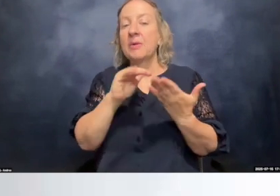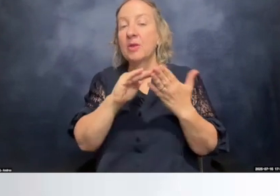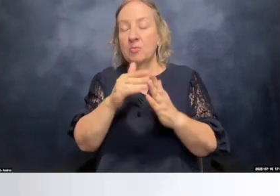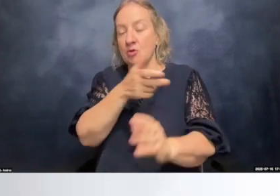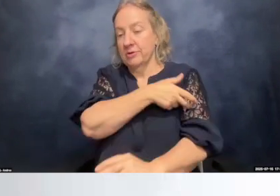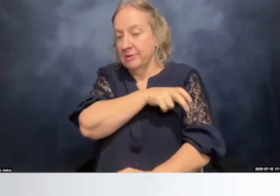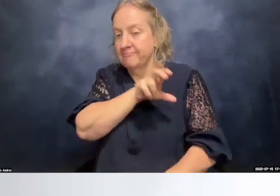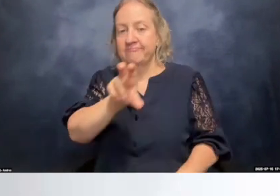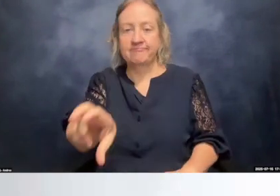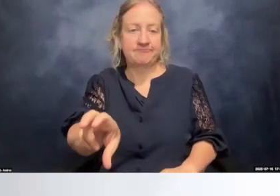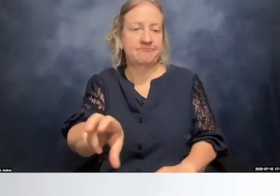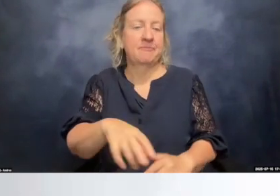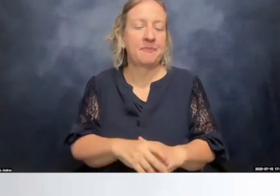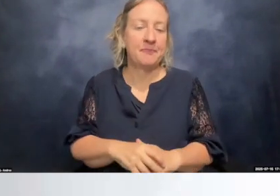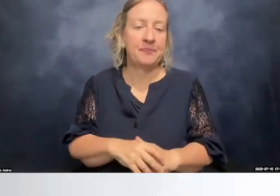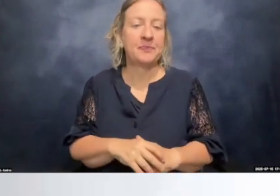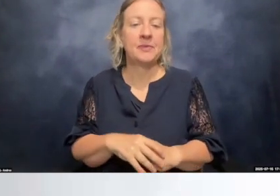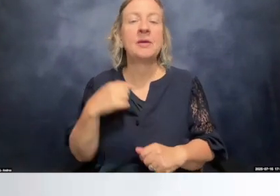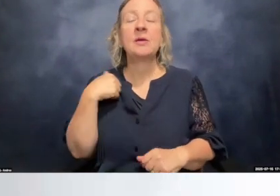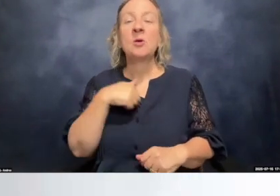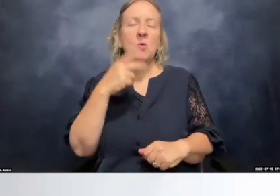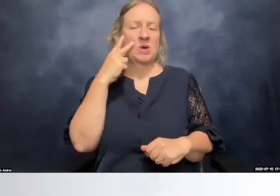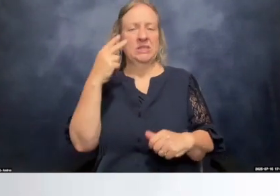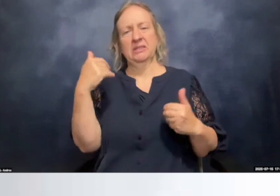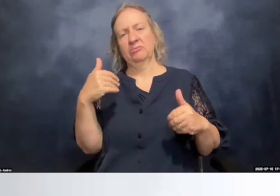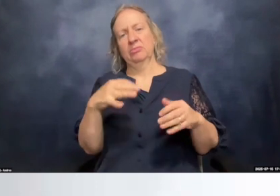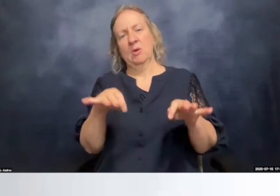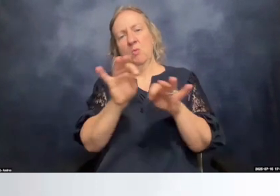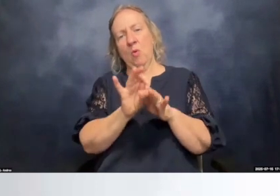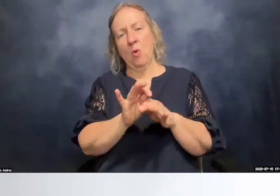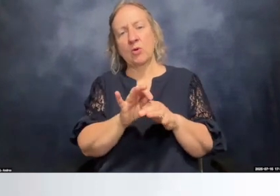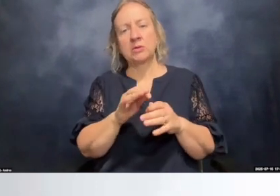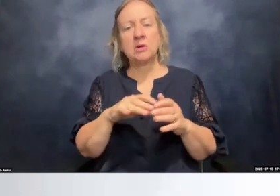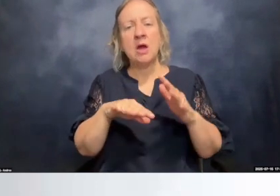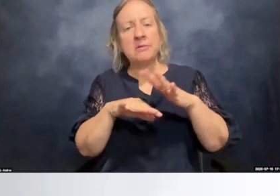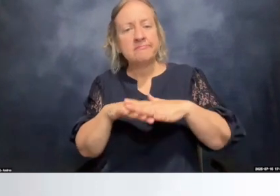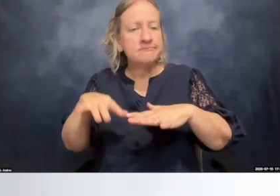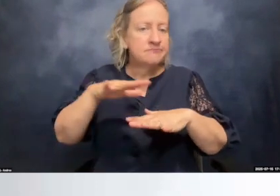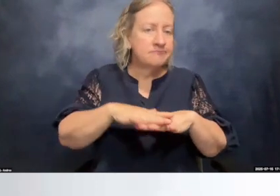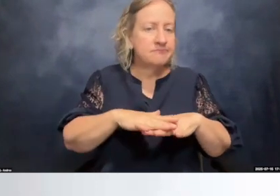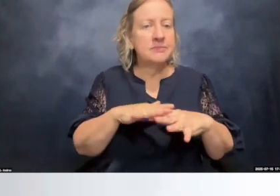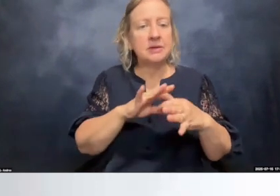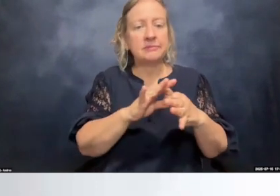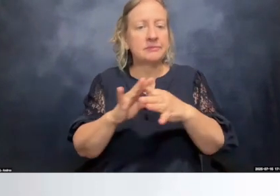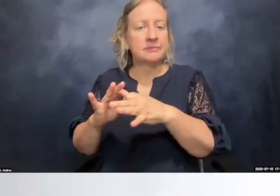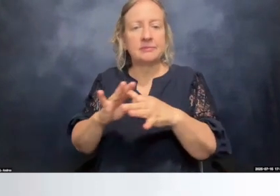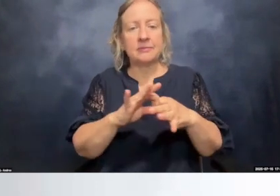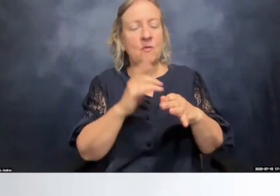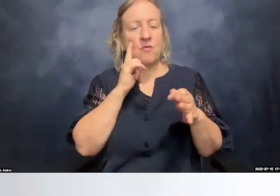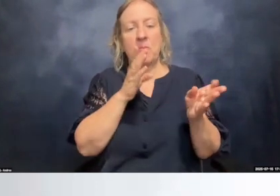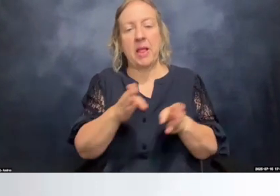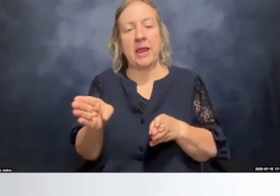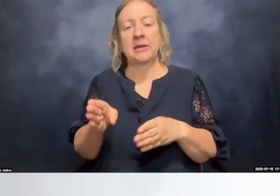belongs. We've also seen the value in making cross-sector connections in transportation planning, linking projects to